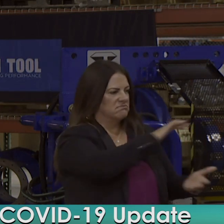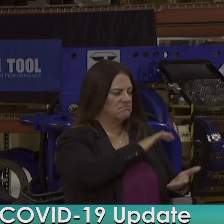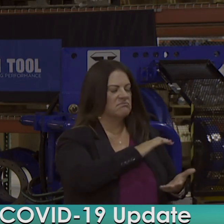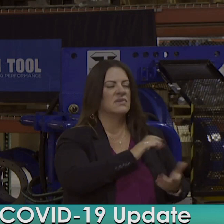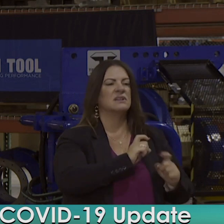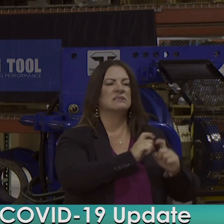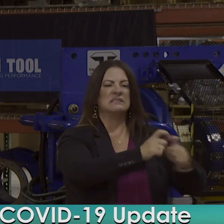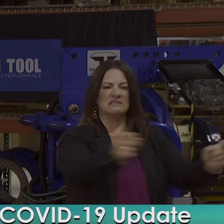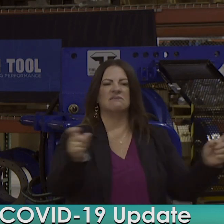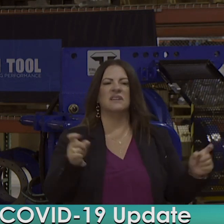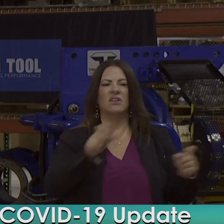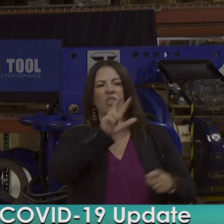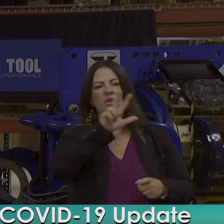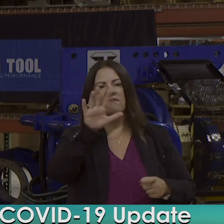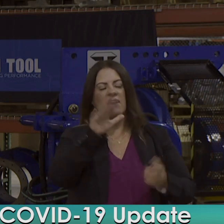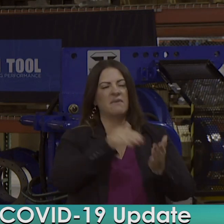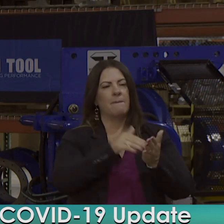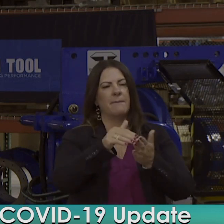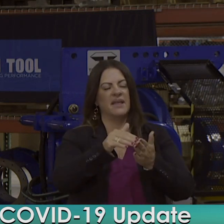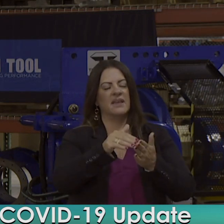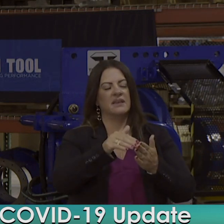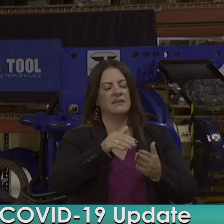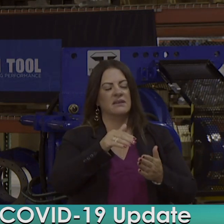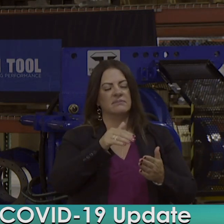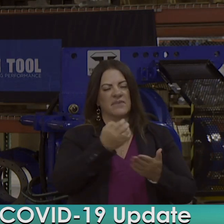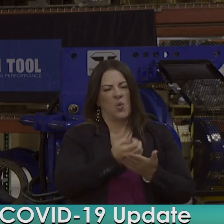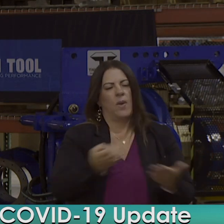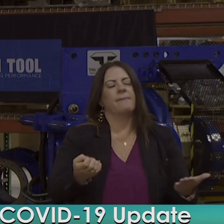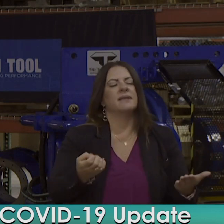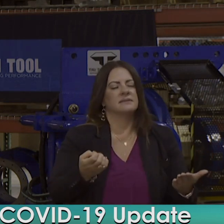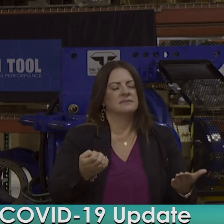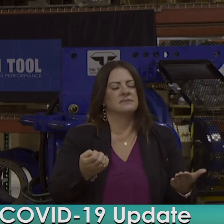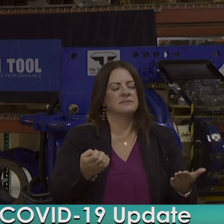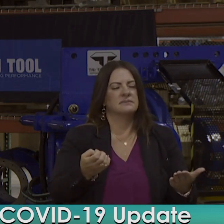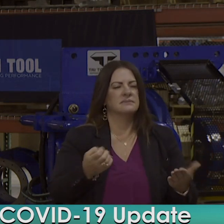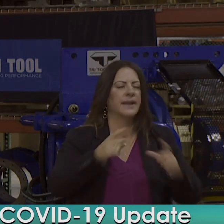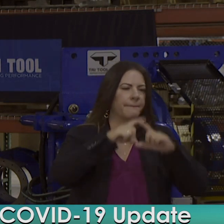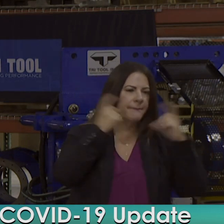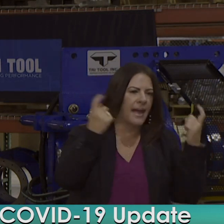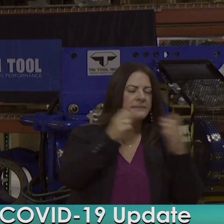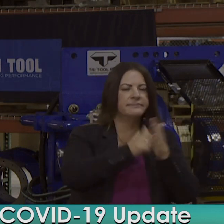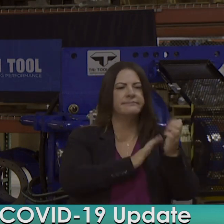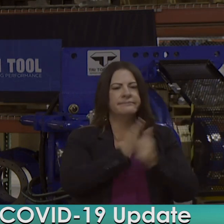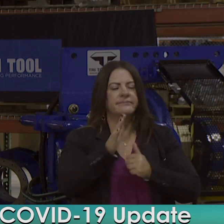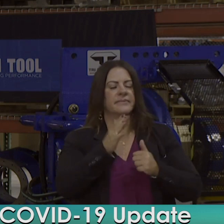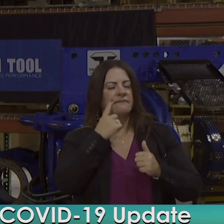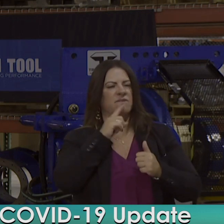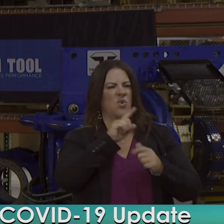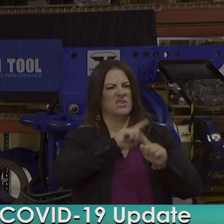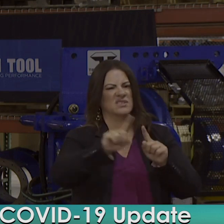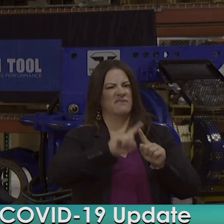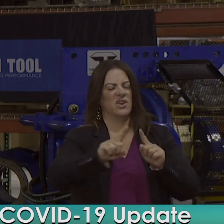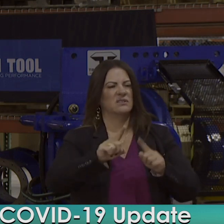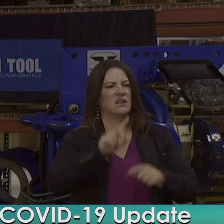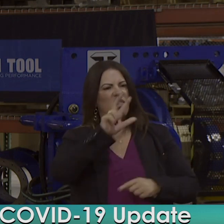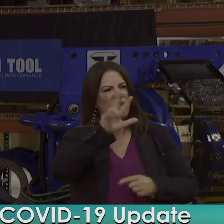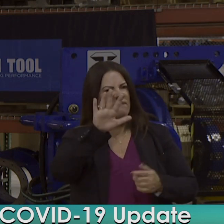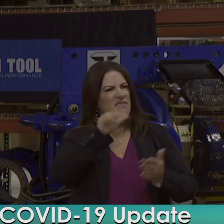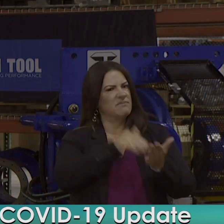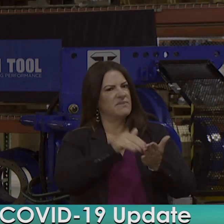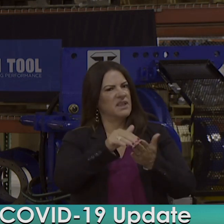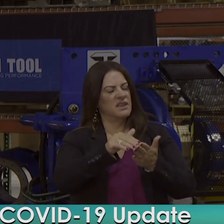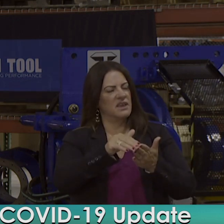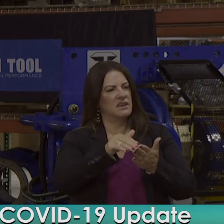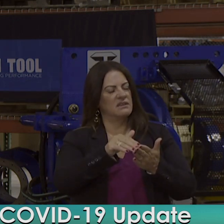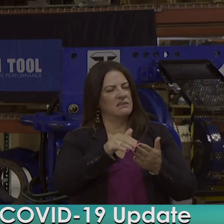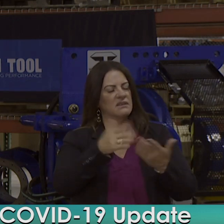35 million units of PPE within those associations, 35 million